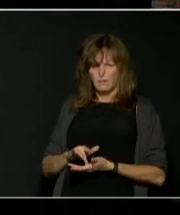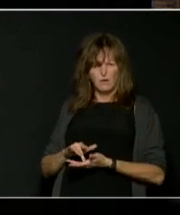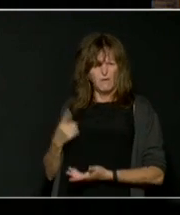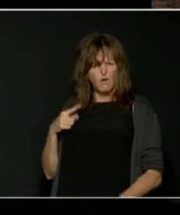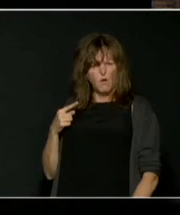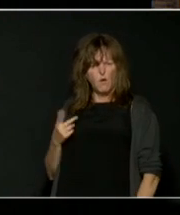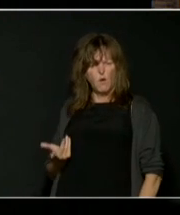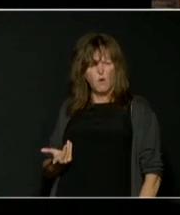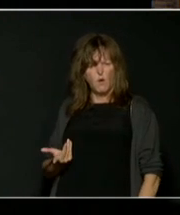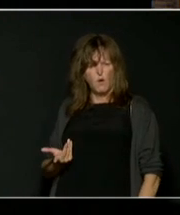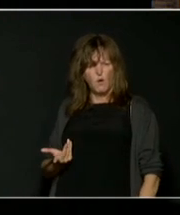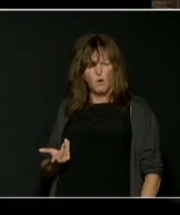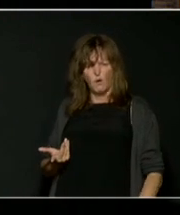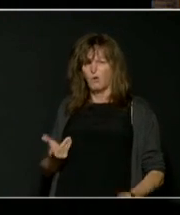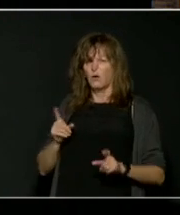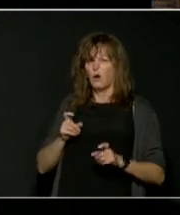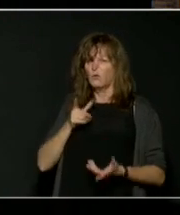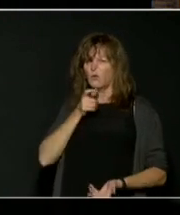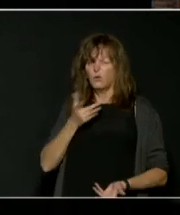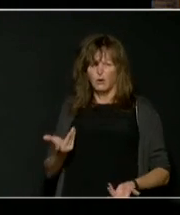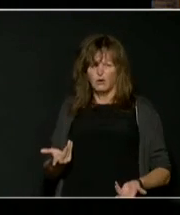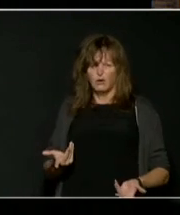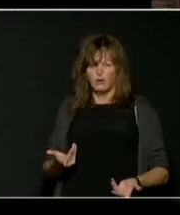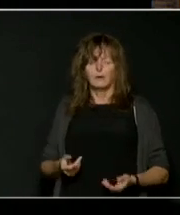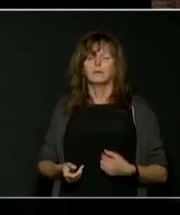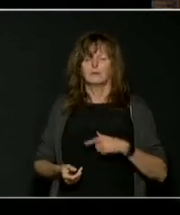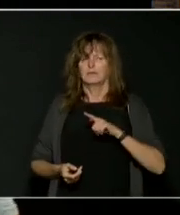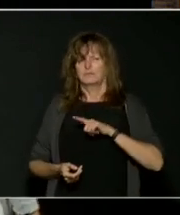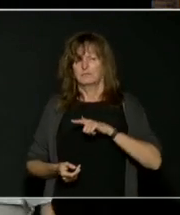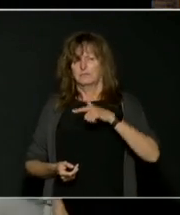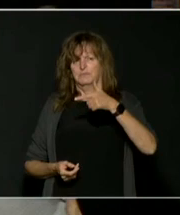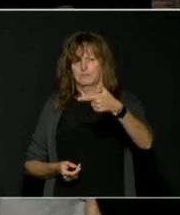ask Matt Anderson to answer that. Thanks.